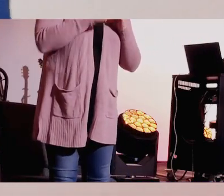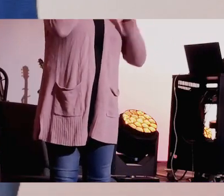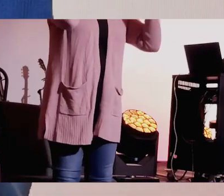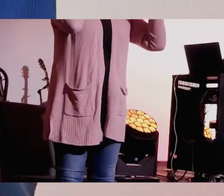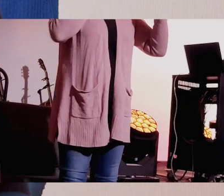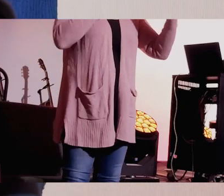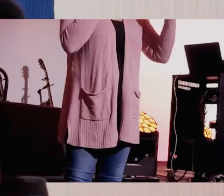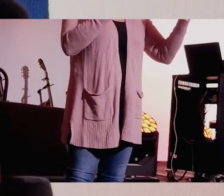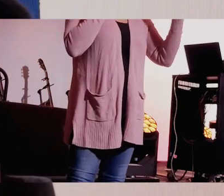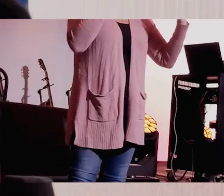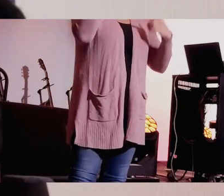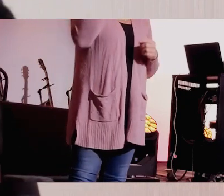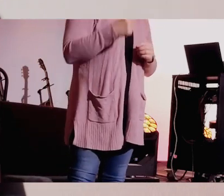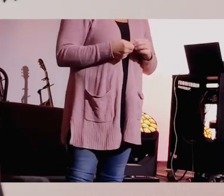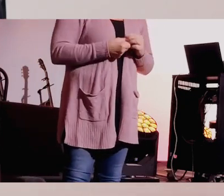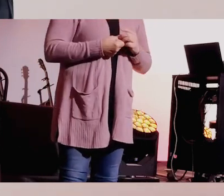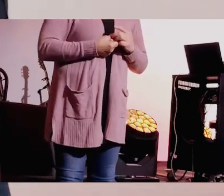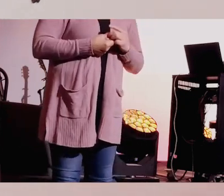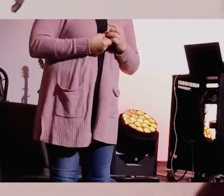Father, I thank you.